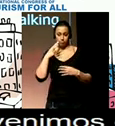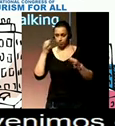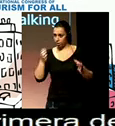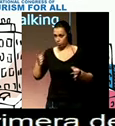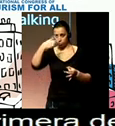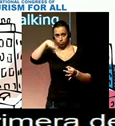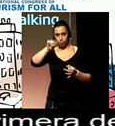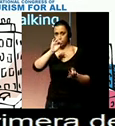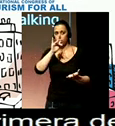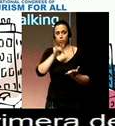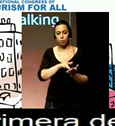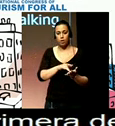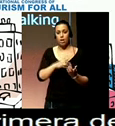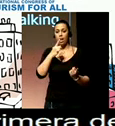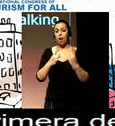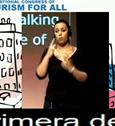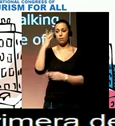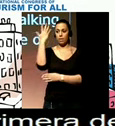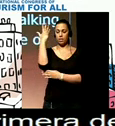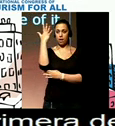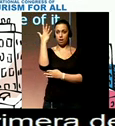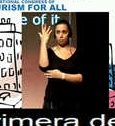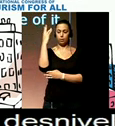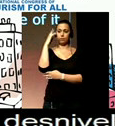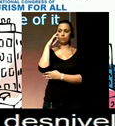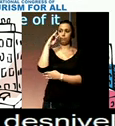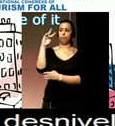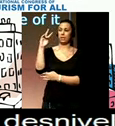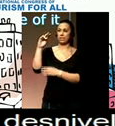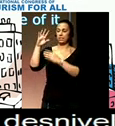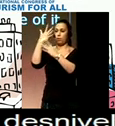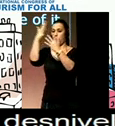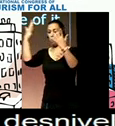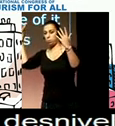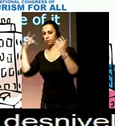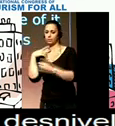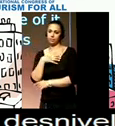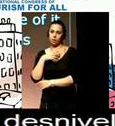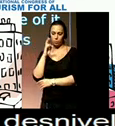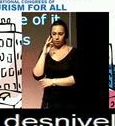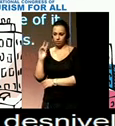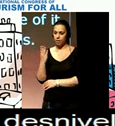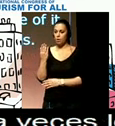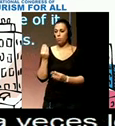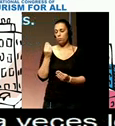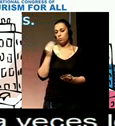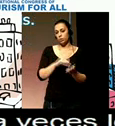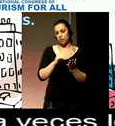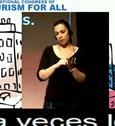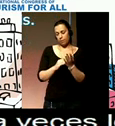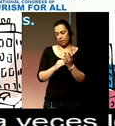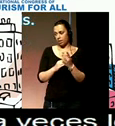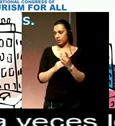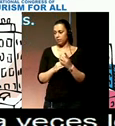is when we are talking about the different levels. Sometimes you couldn't see the forest because of the trees, for